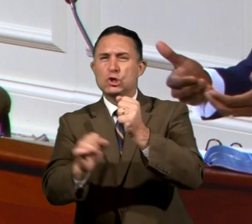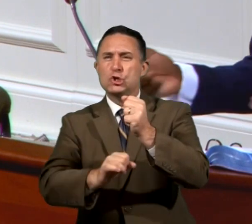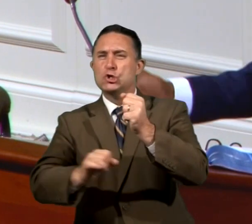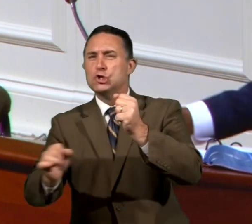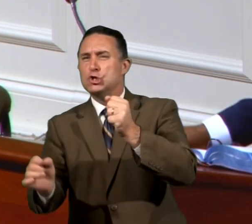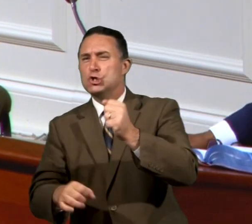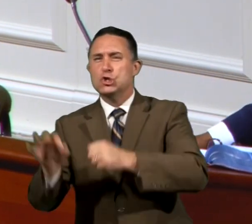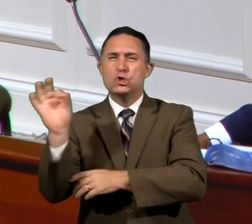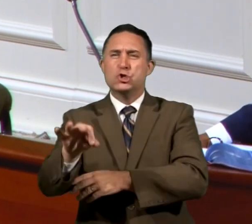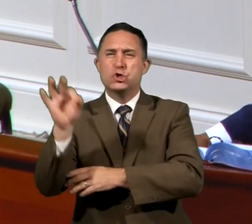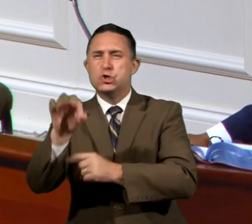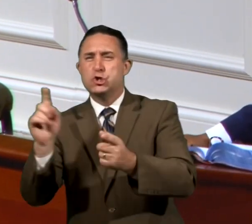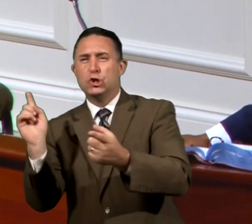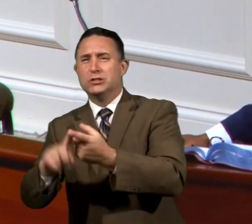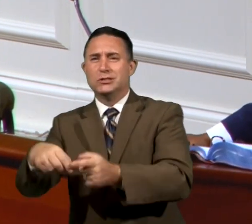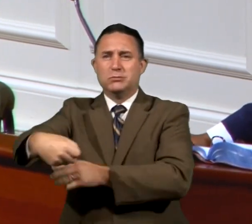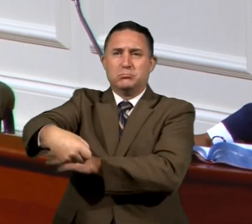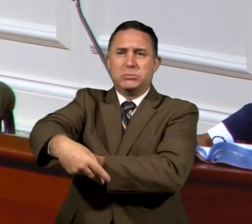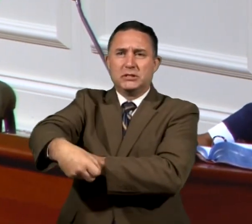continued preaching until midnight.